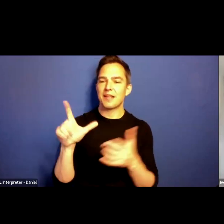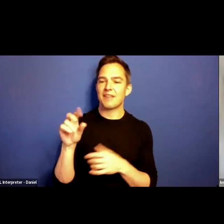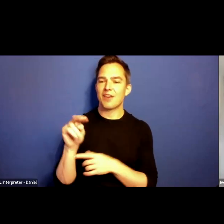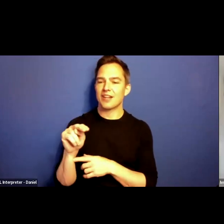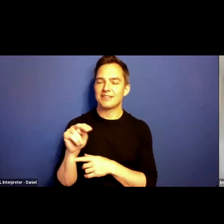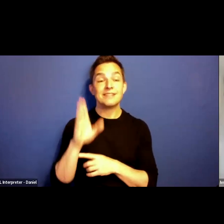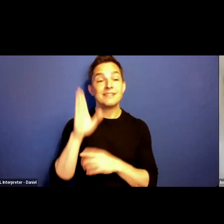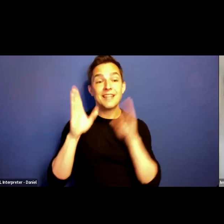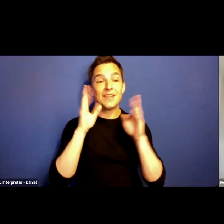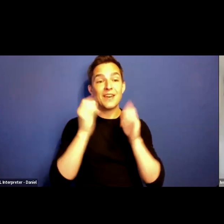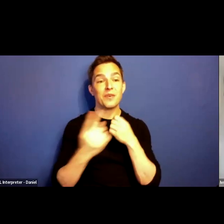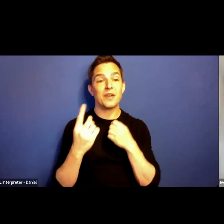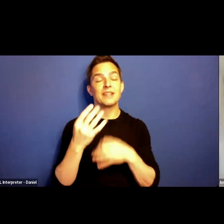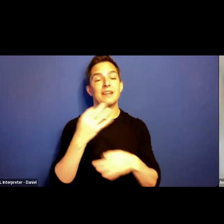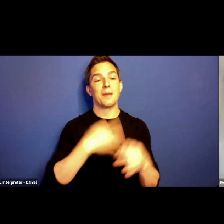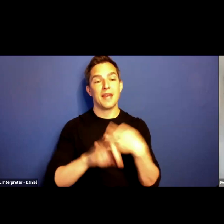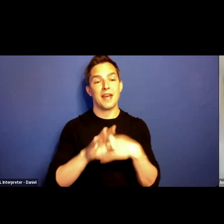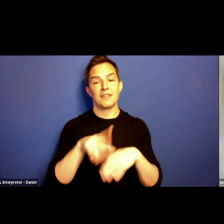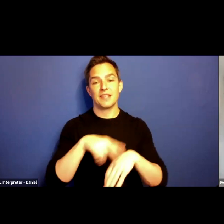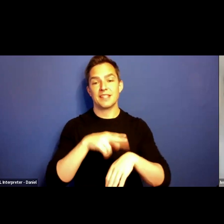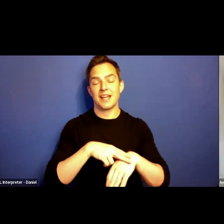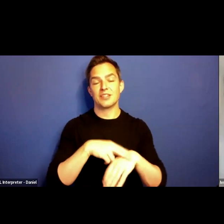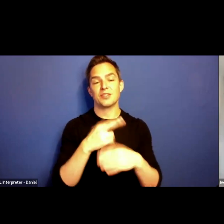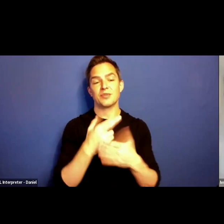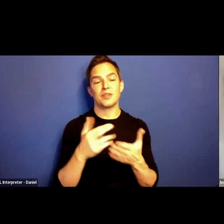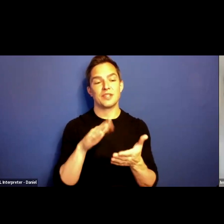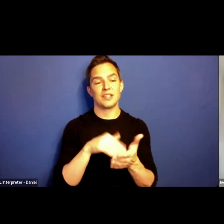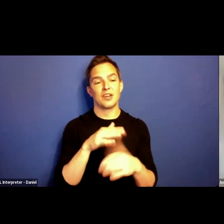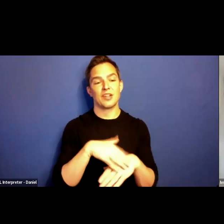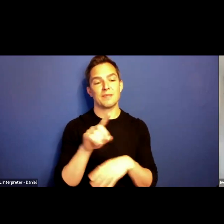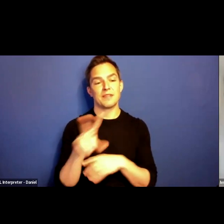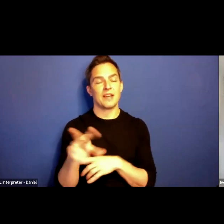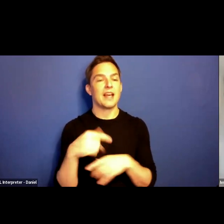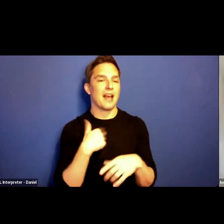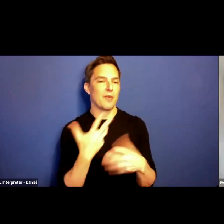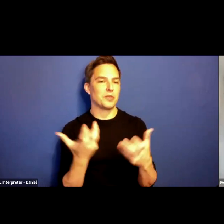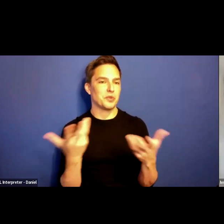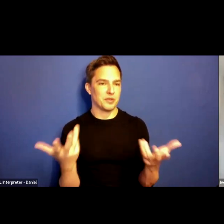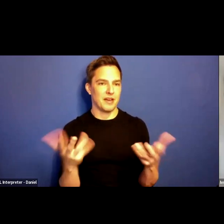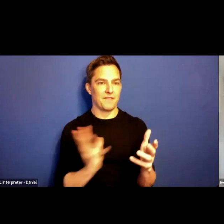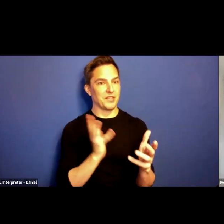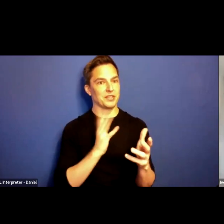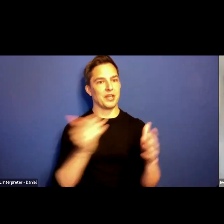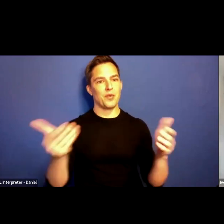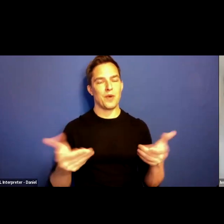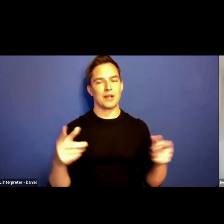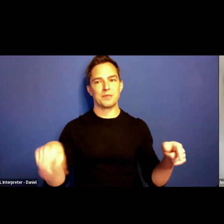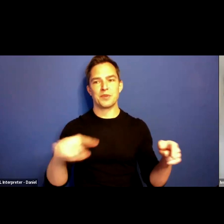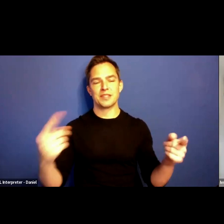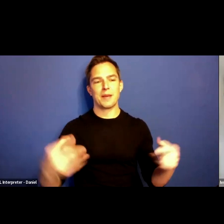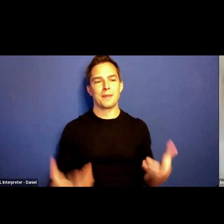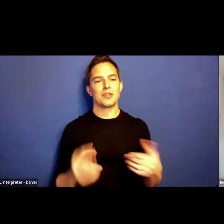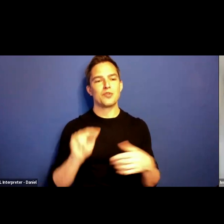everyone. On behalf of the National Resource Center on Domestic Violence, I want to officially welcome you to our